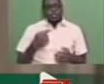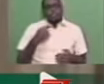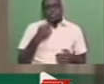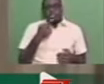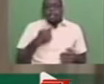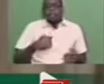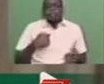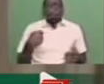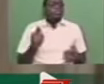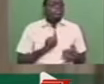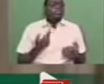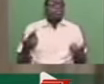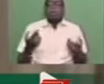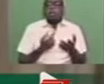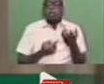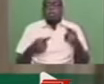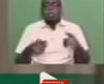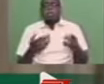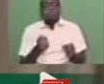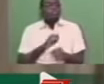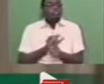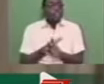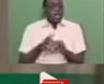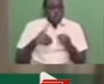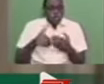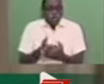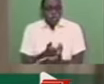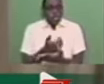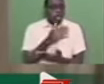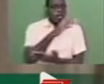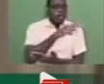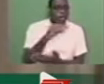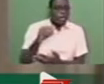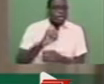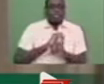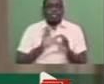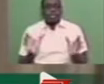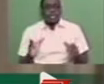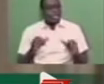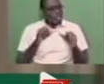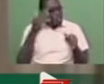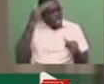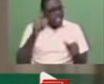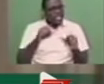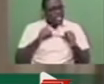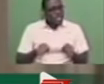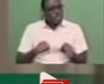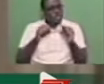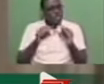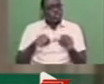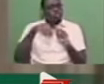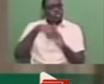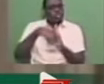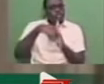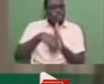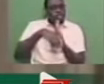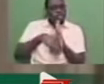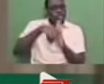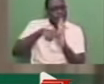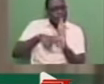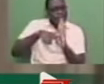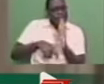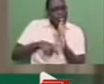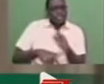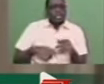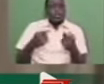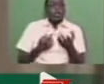these new companies, whatever. Why is production continue to fall? What went wrong? And it wasn't COVID. Again,